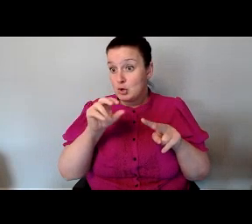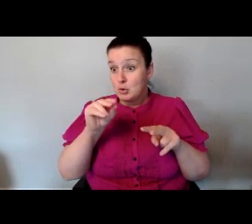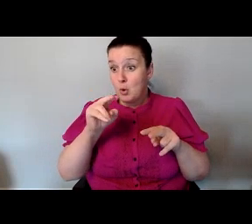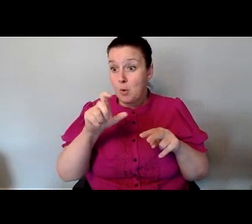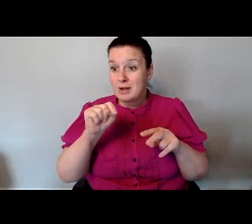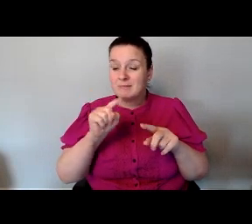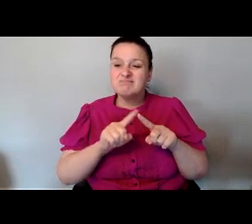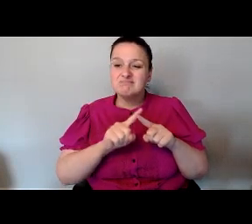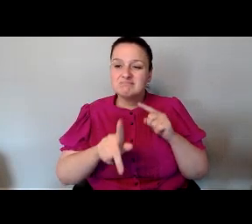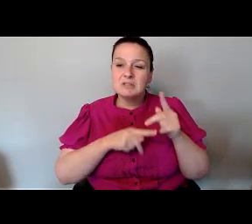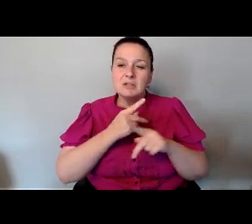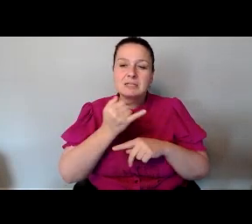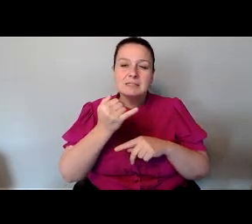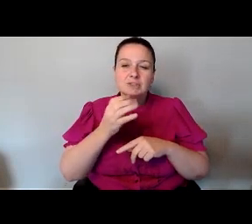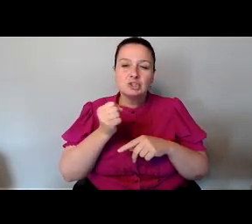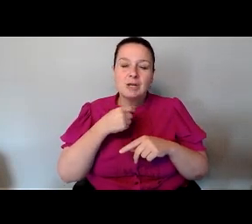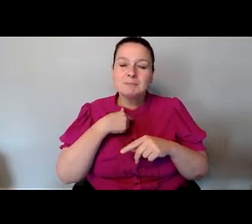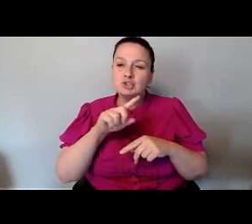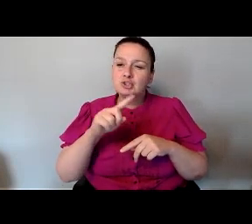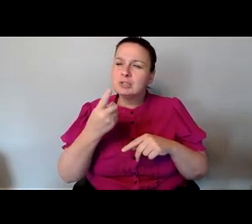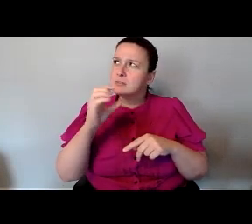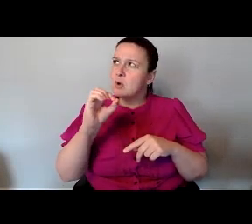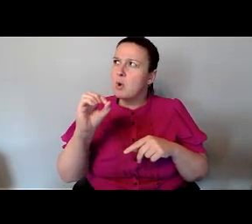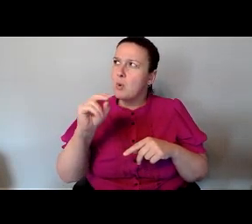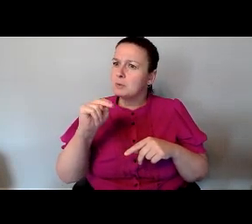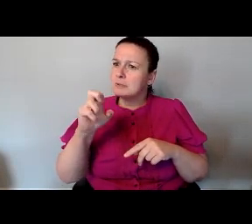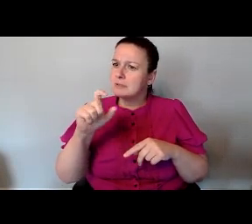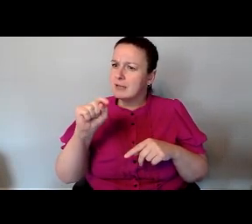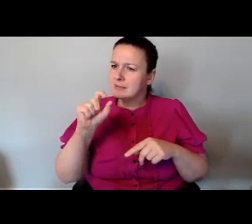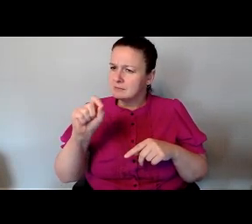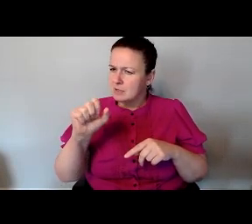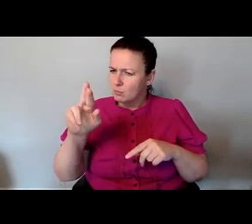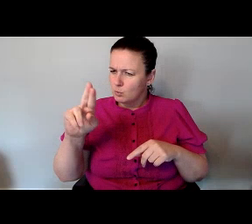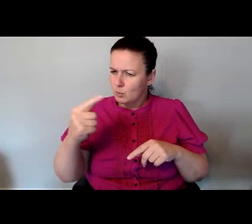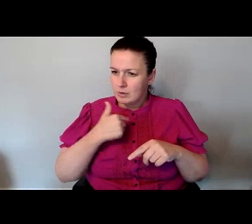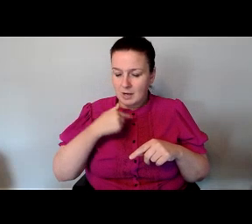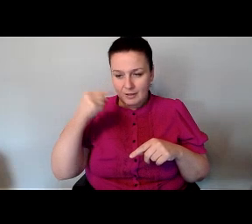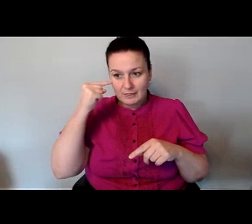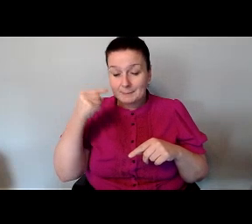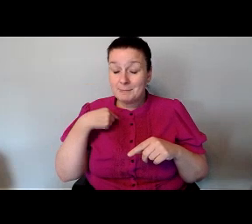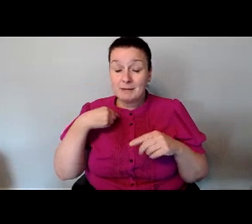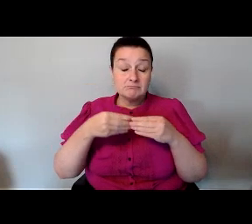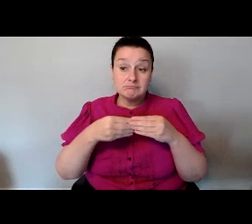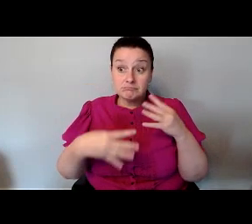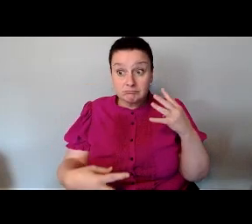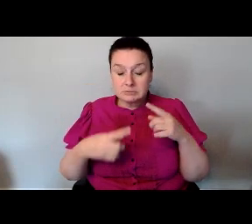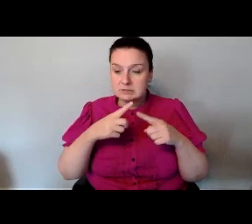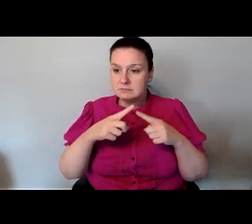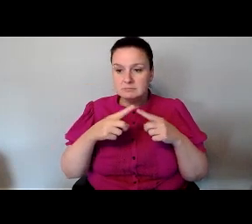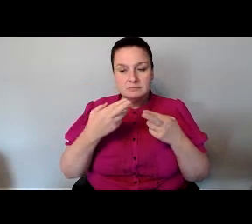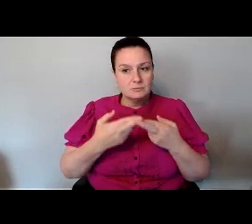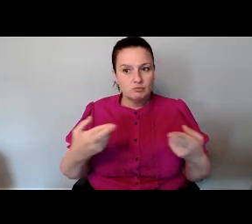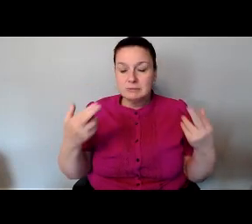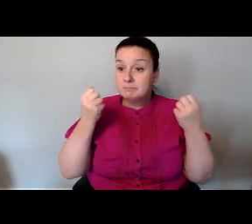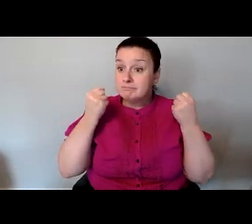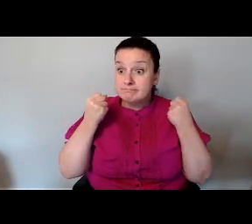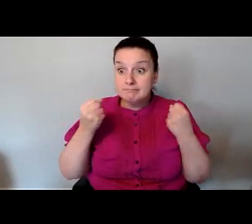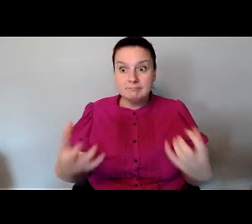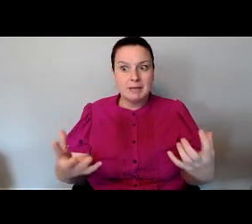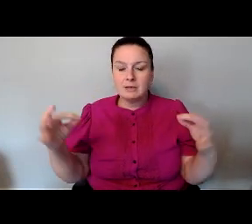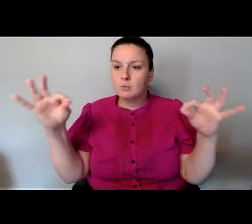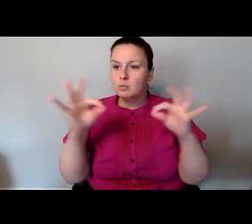that are, I believe it's just onet.org. But there's so many different resources. Please take a look at